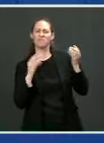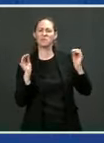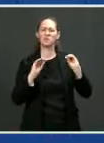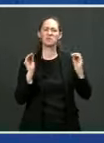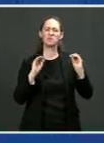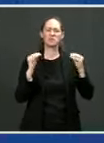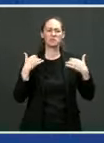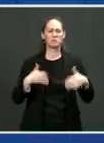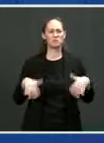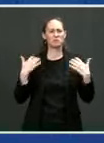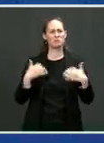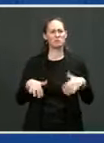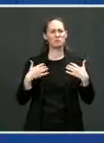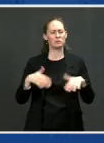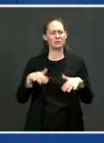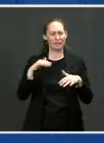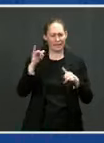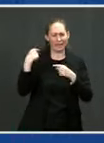I think it was in fourth grade.